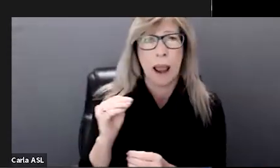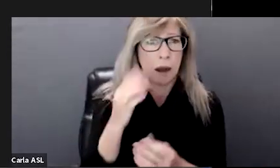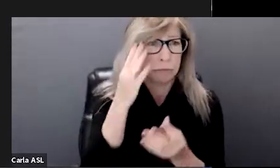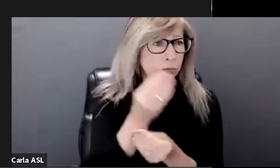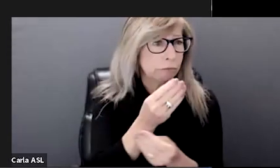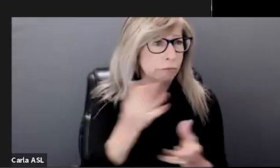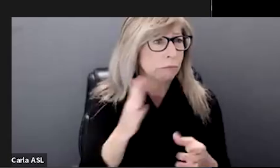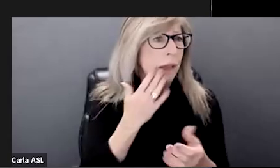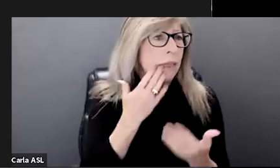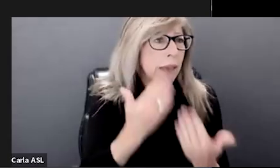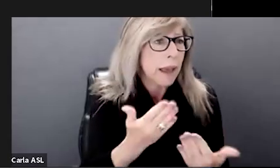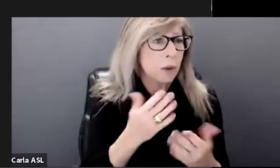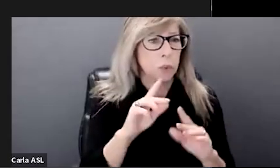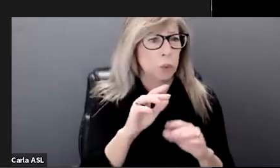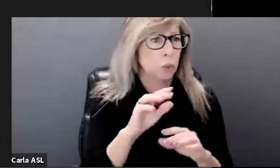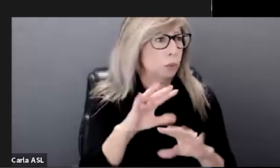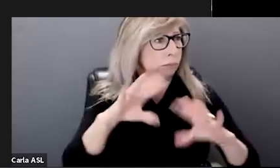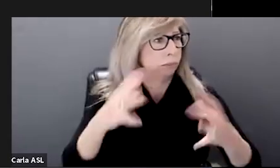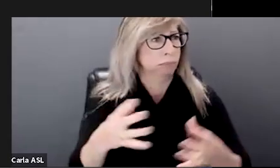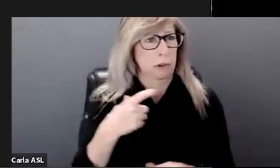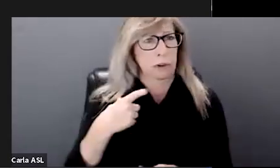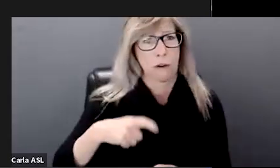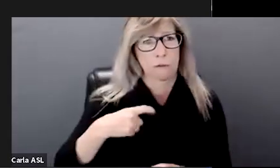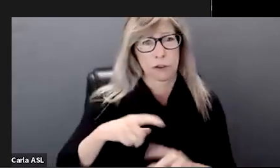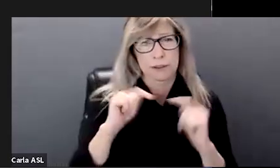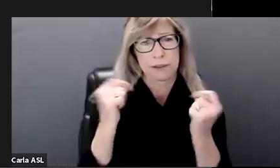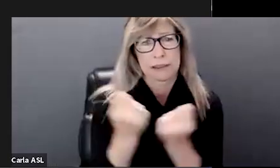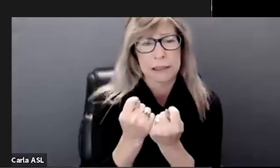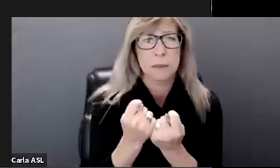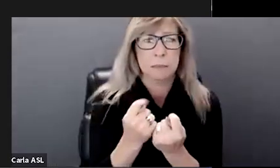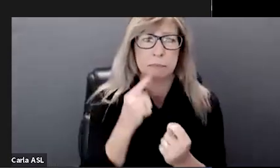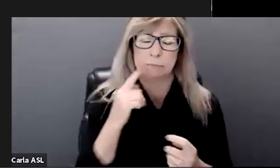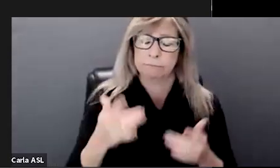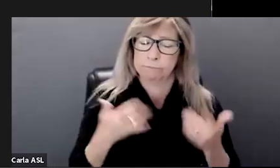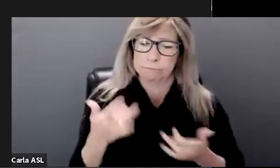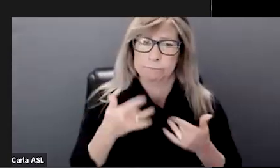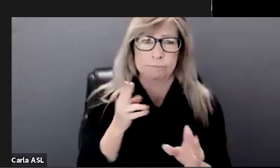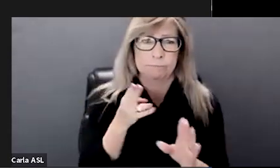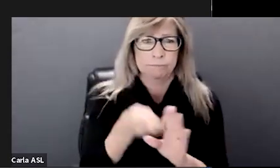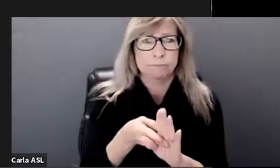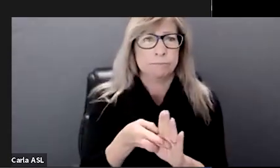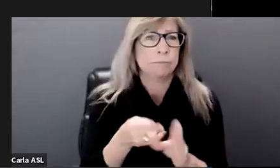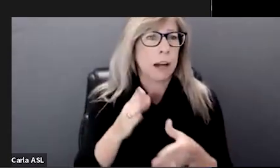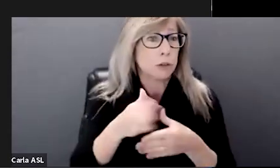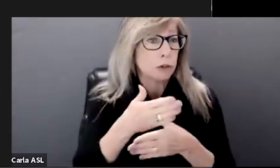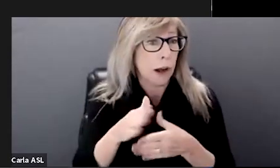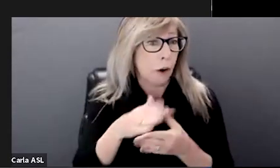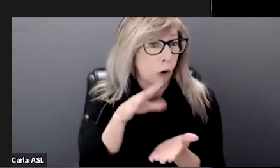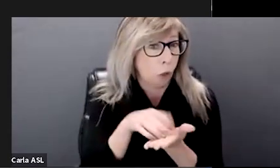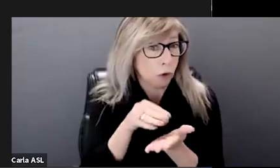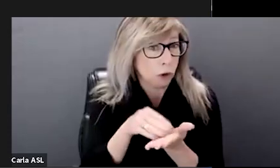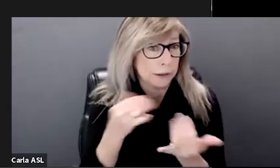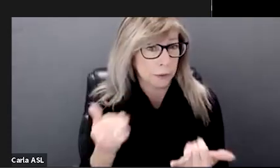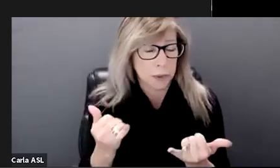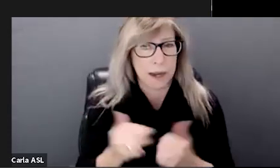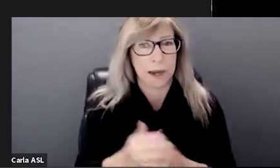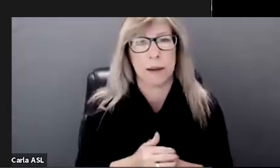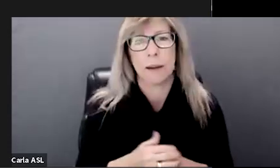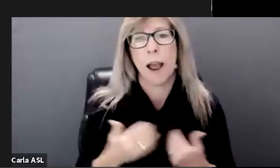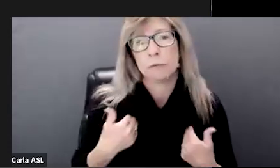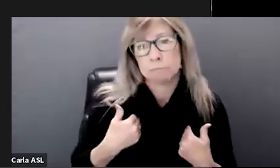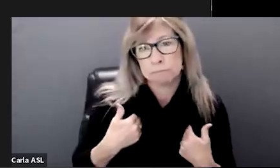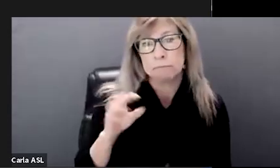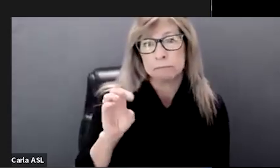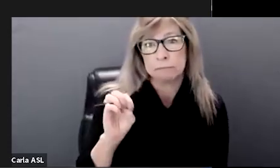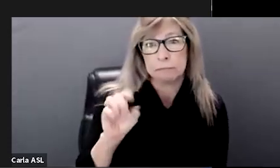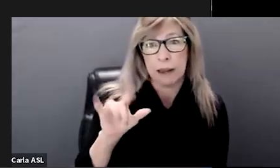warm welcome and for having us here, as we're very excited for this opportunity to join in shared learning today. As mentioned, my name is Elizabeth,